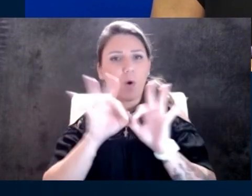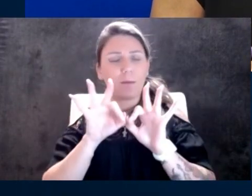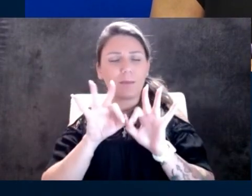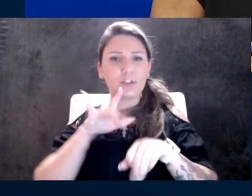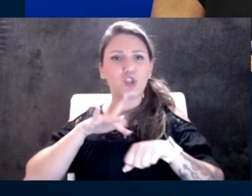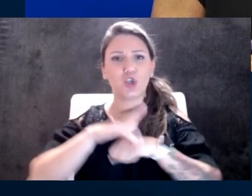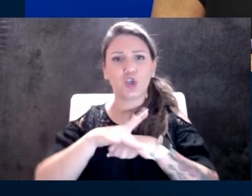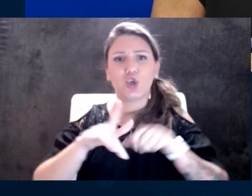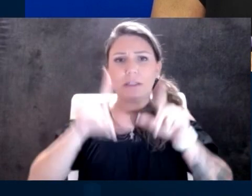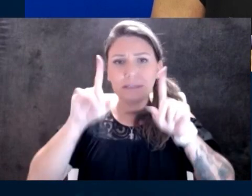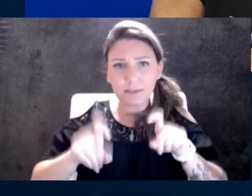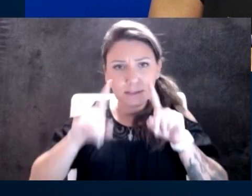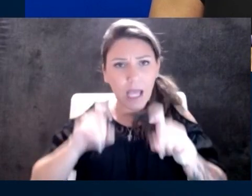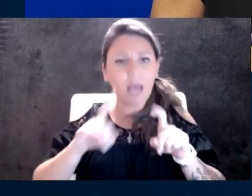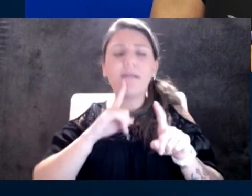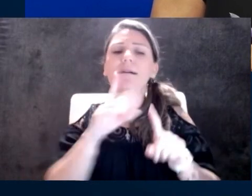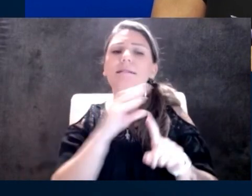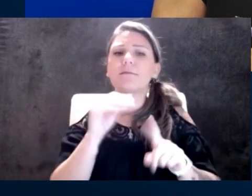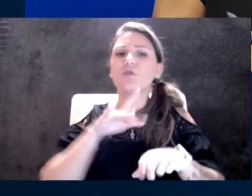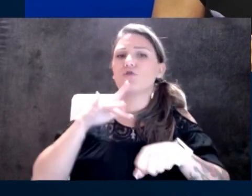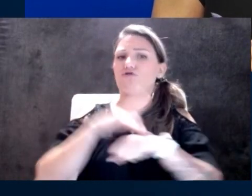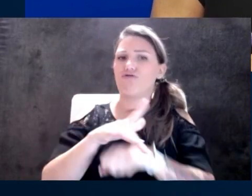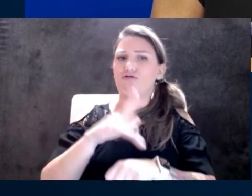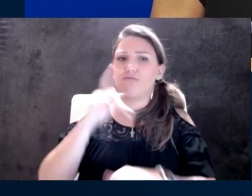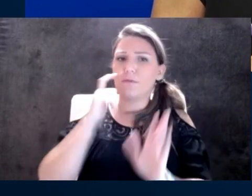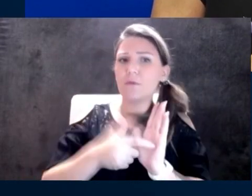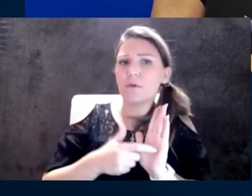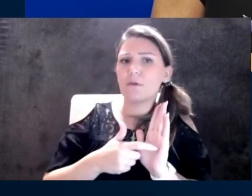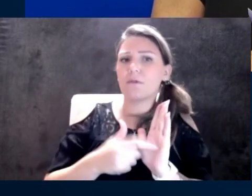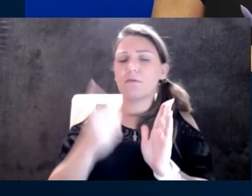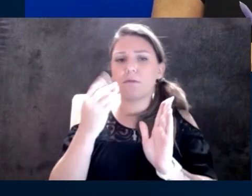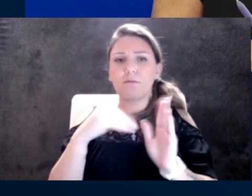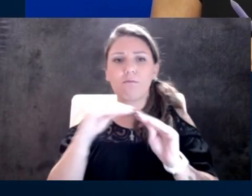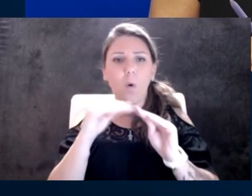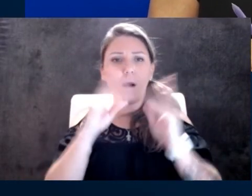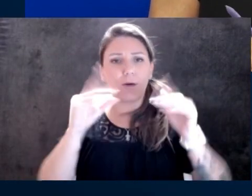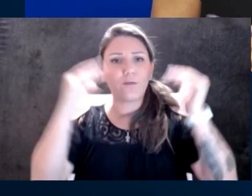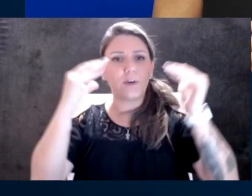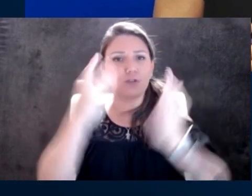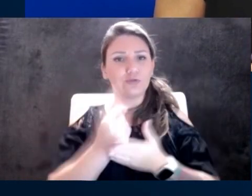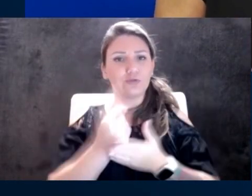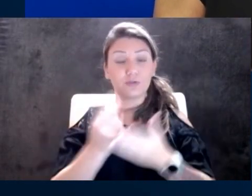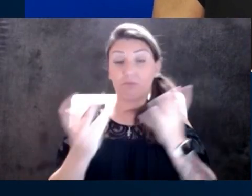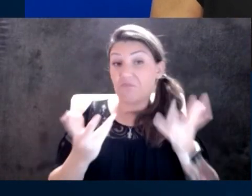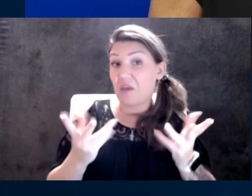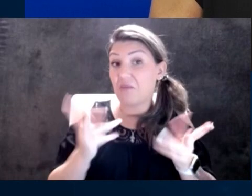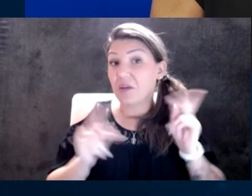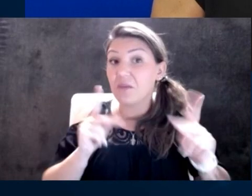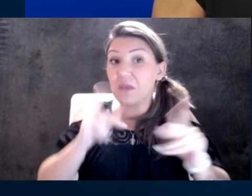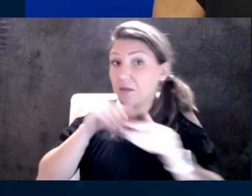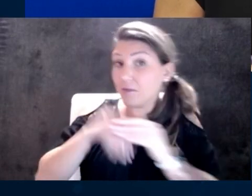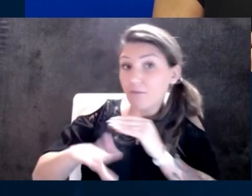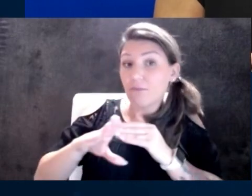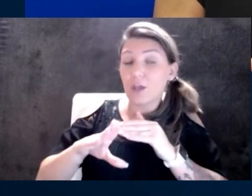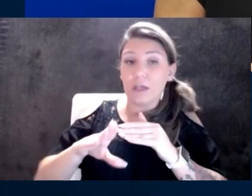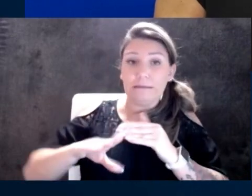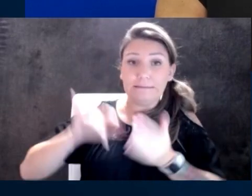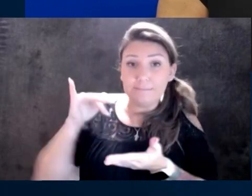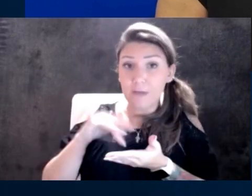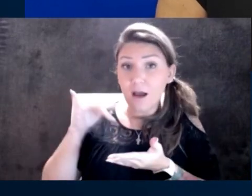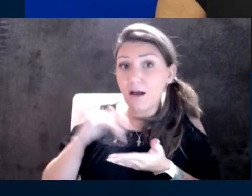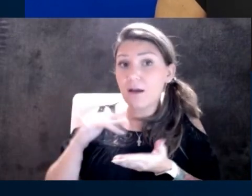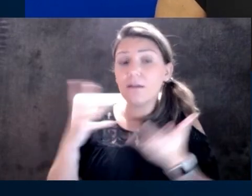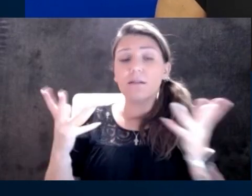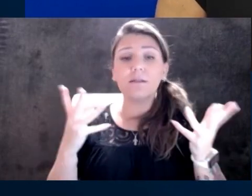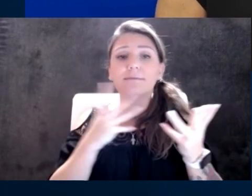early detection. It allows for more advanced treatments. It may allow for people to enter into trials. Talk to us a